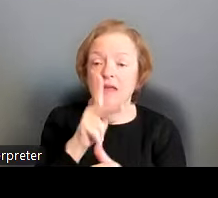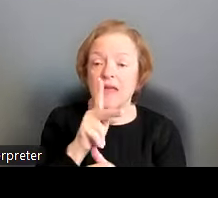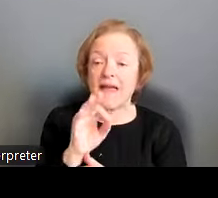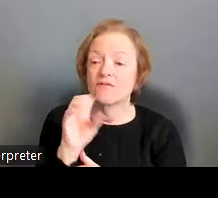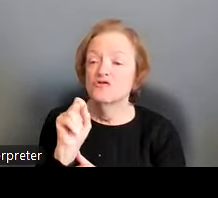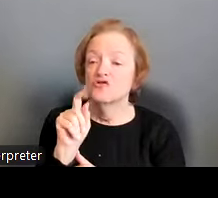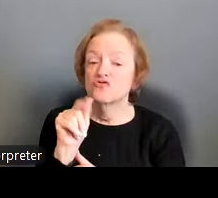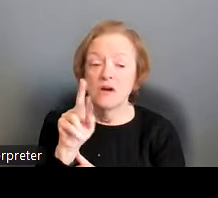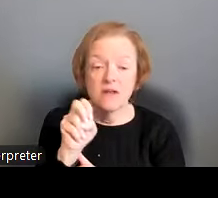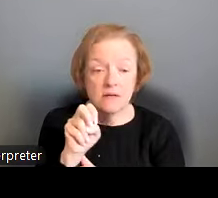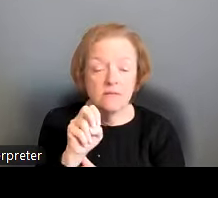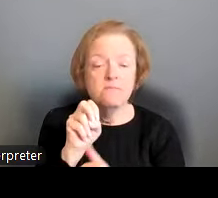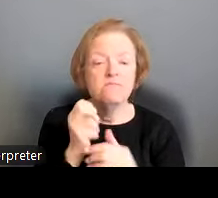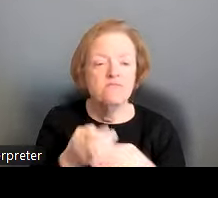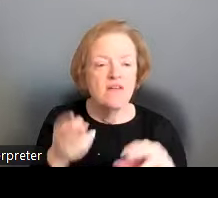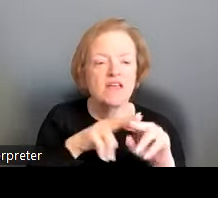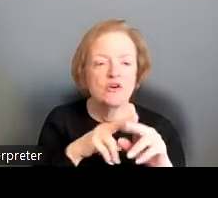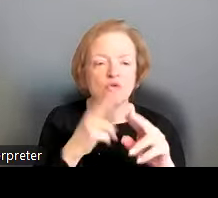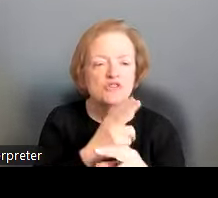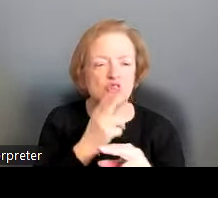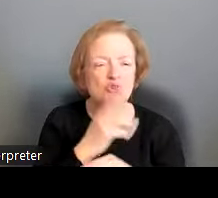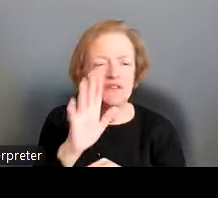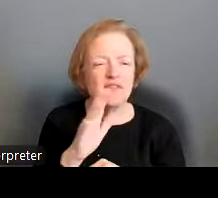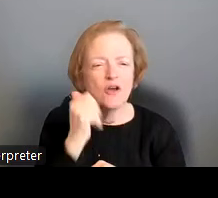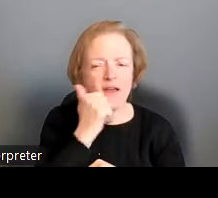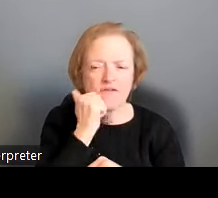increased use in their strengths in their day-to-day lives.